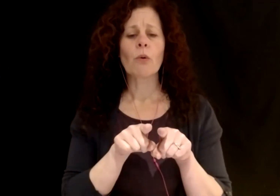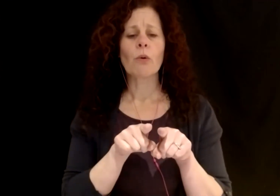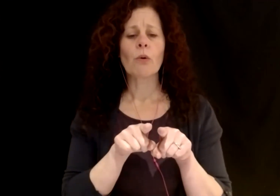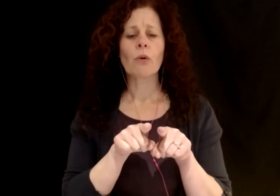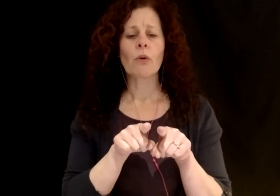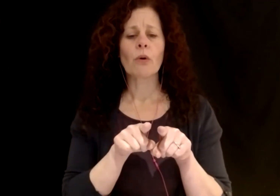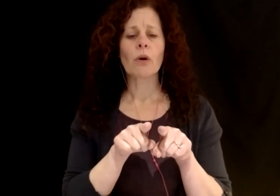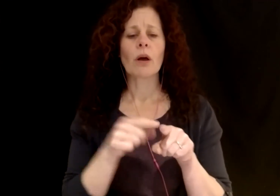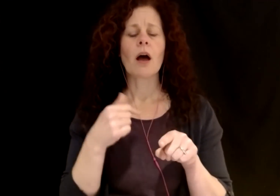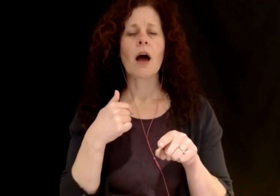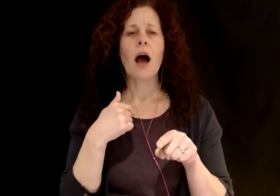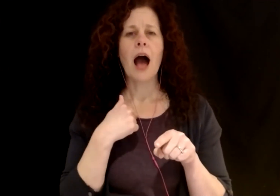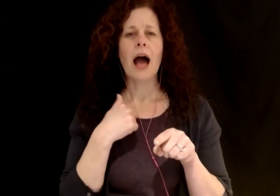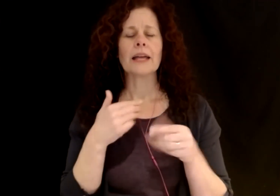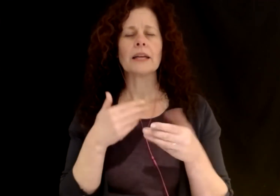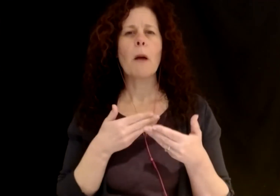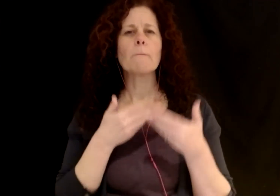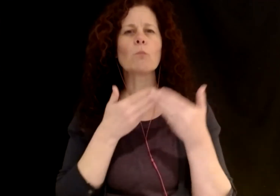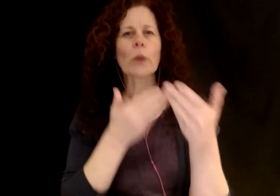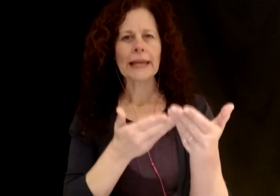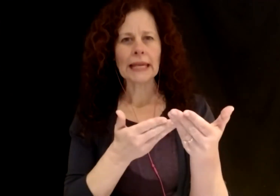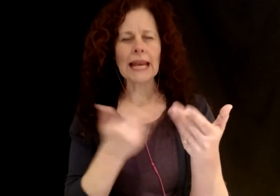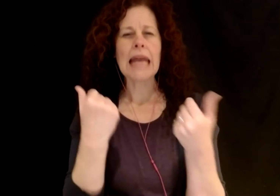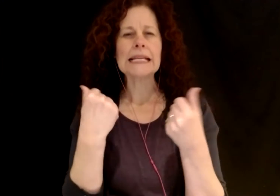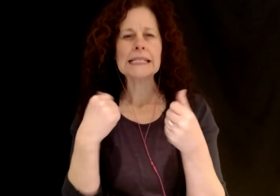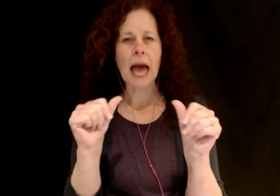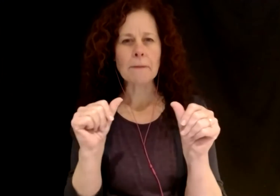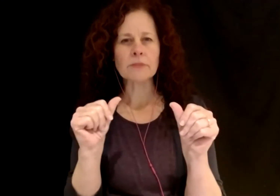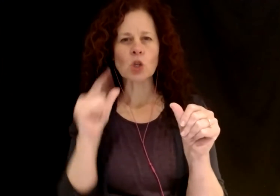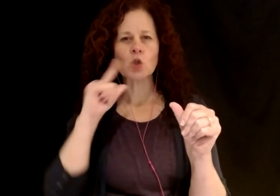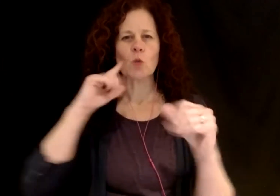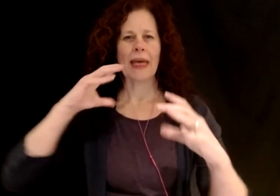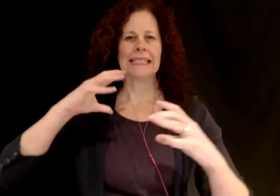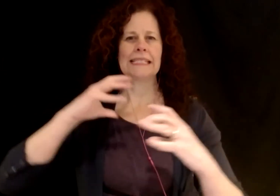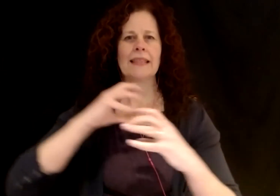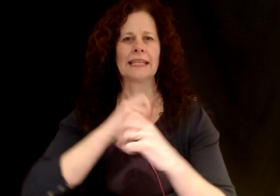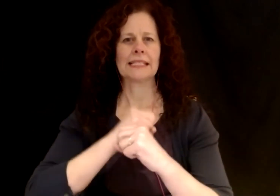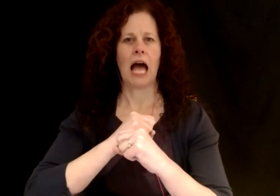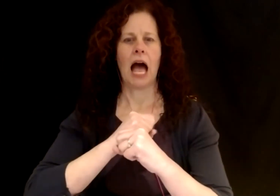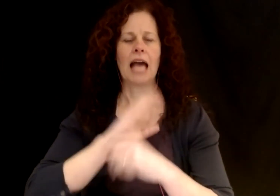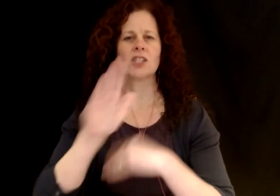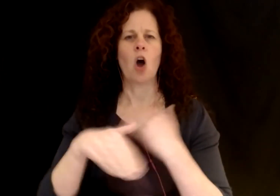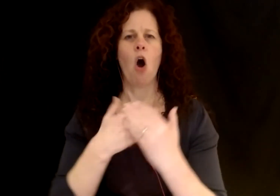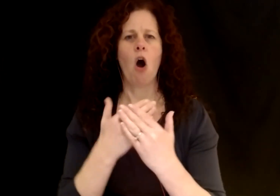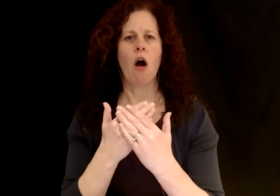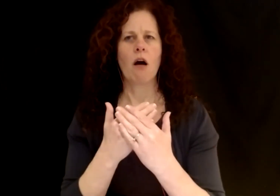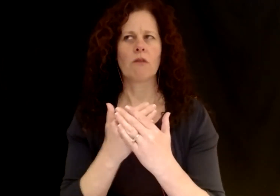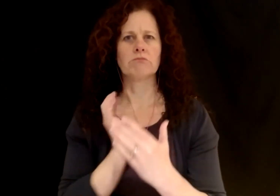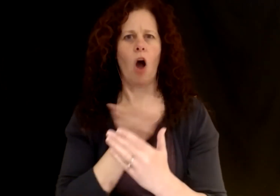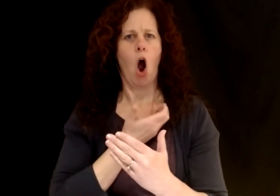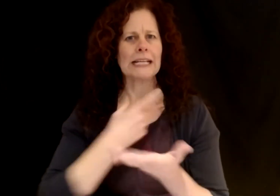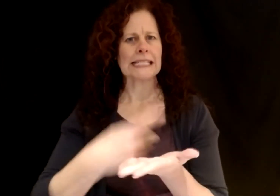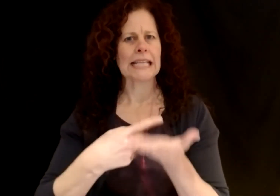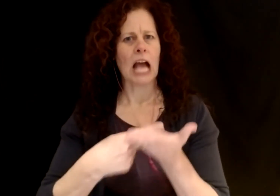attempt to synthesize our discussion from various vantage points. I